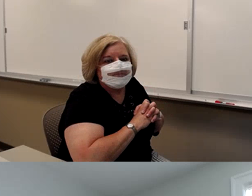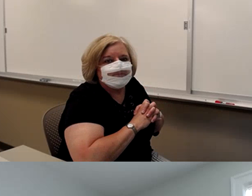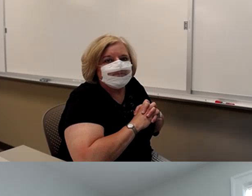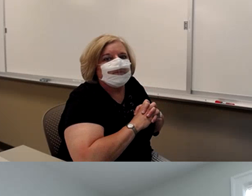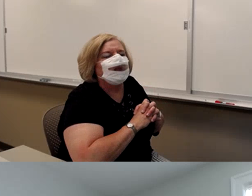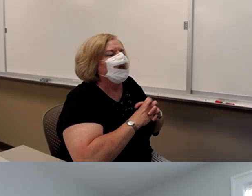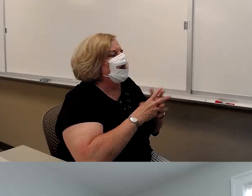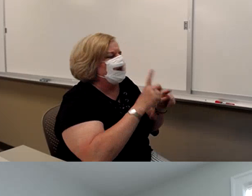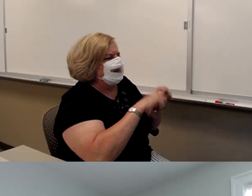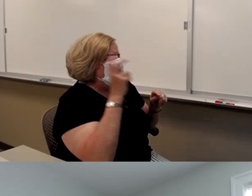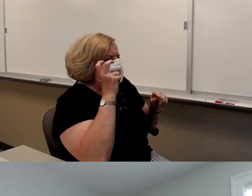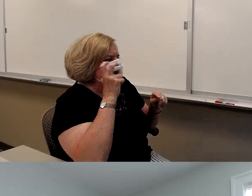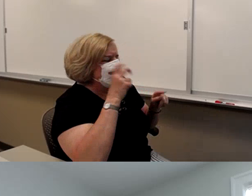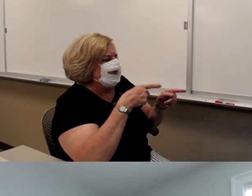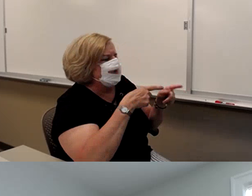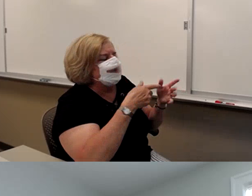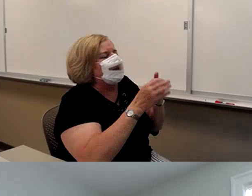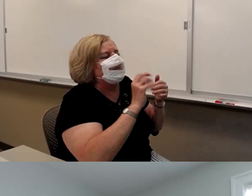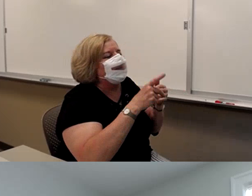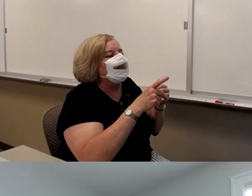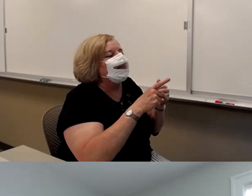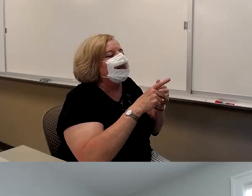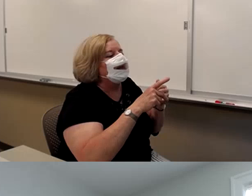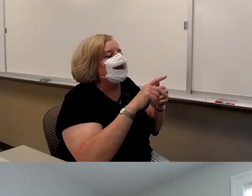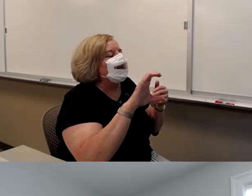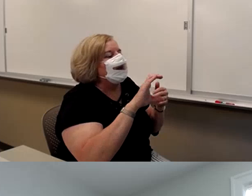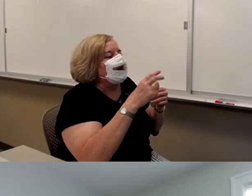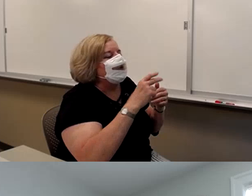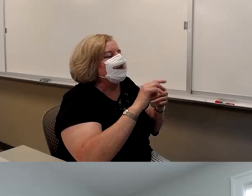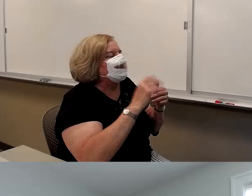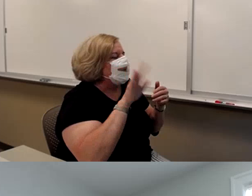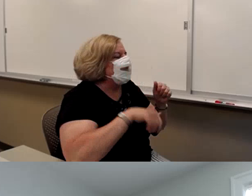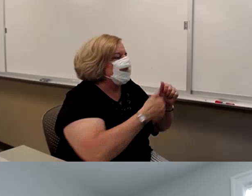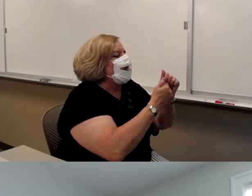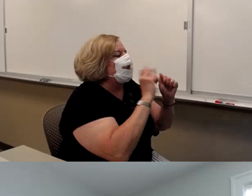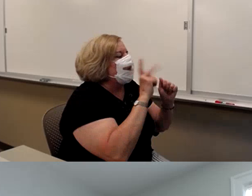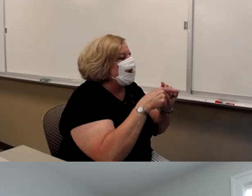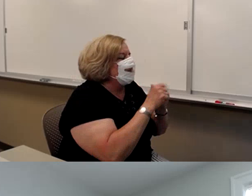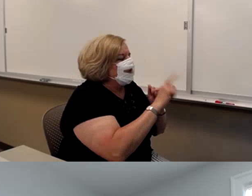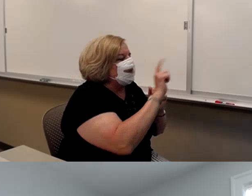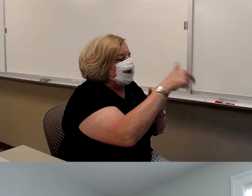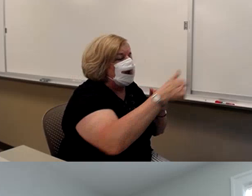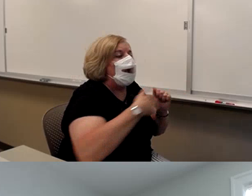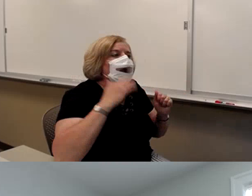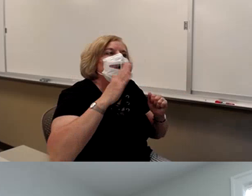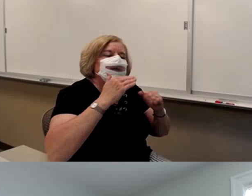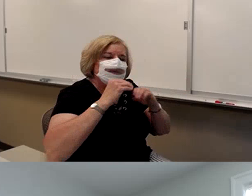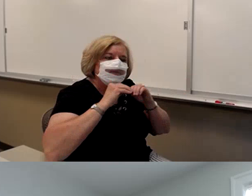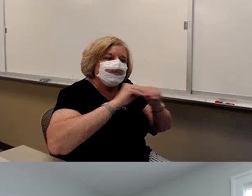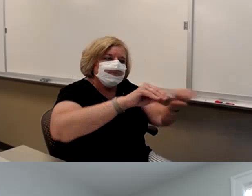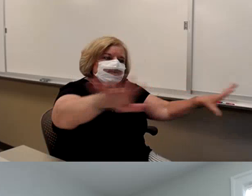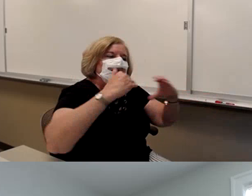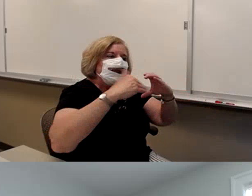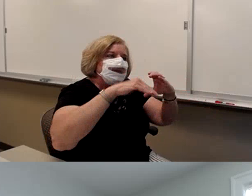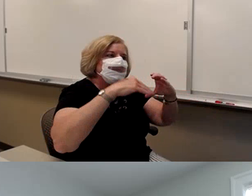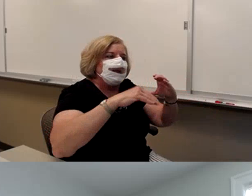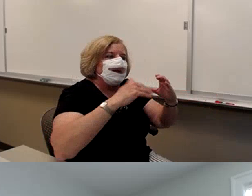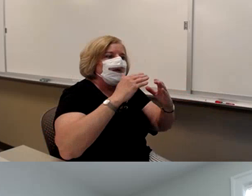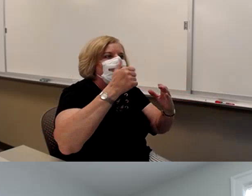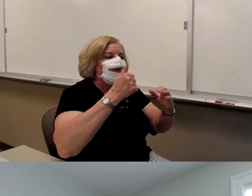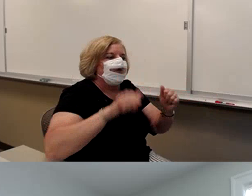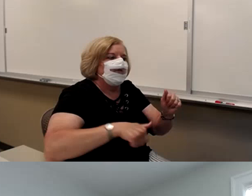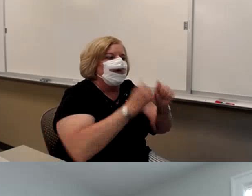Okay, we can't hear. So, Kristen, we'll follow back up with you guys. I'm going to send up some follow-up email as well.